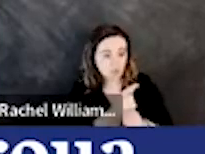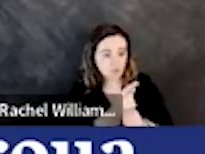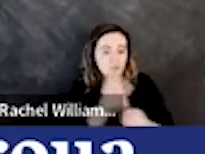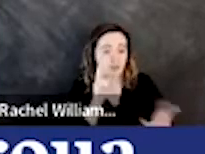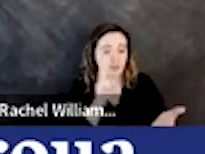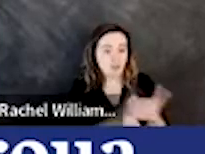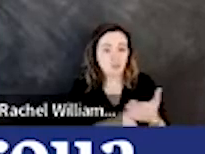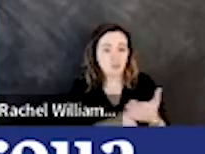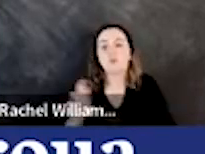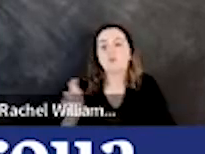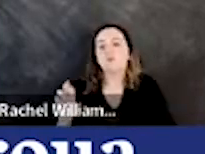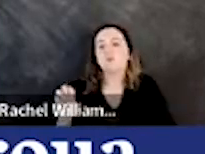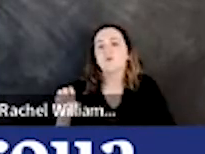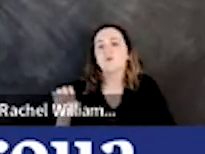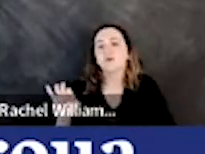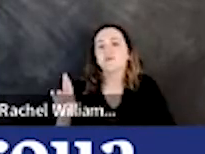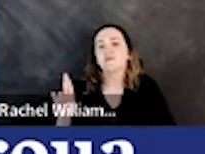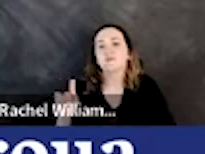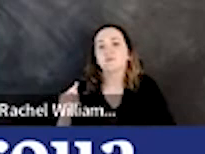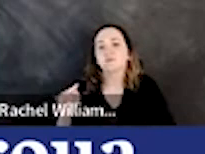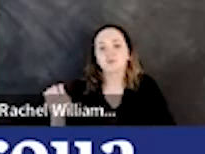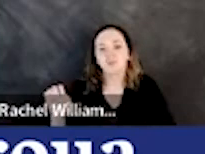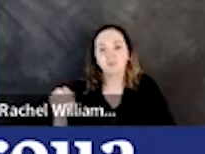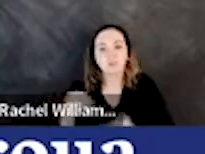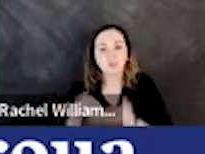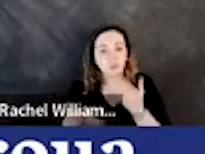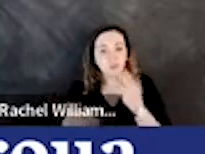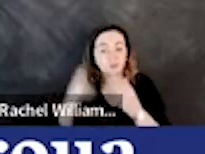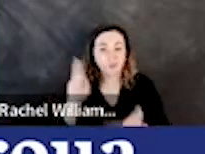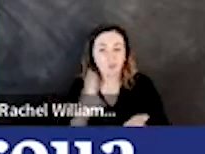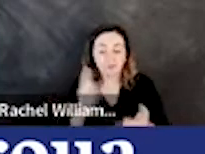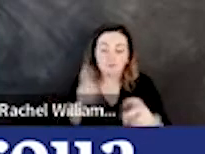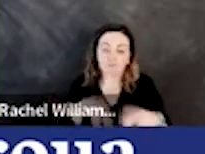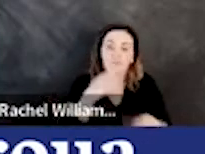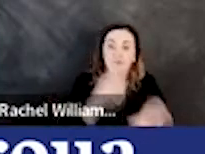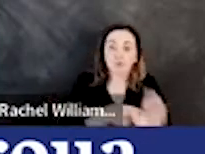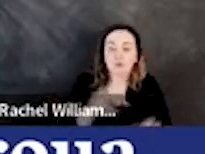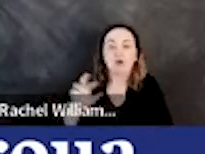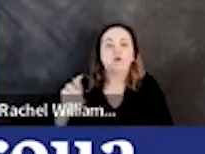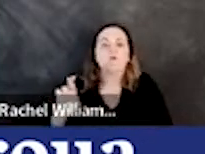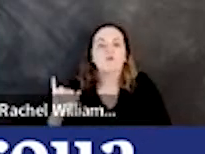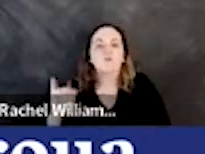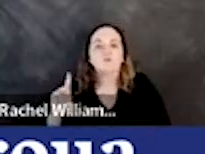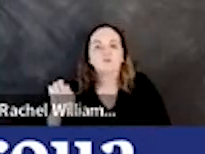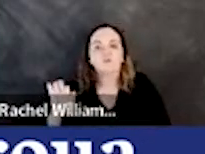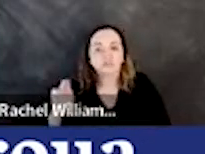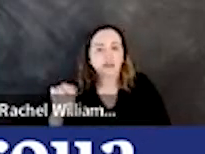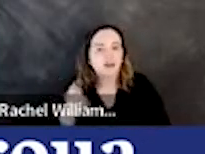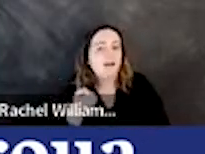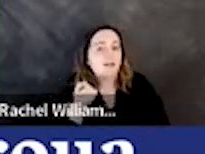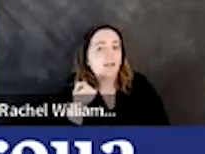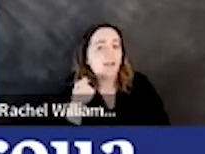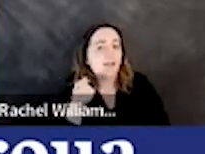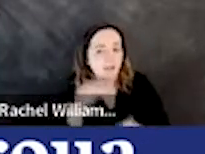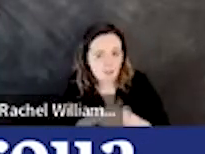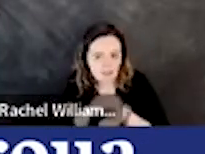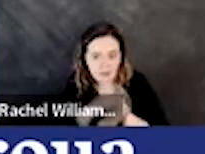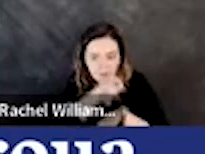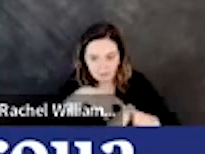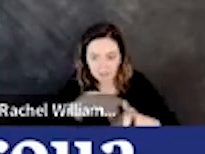as refugee newcomer students at Riverside High School. She knew just a bit of English at this